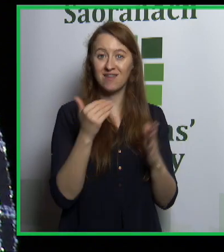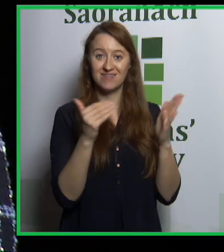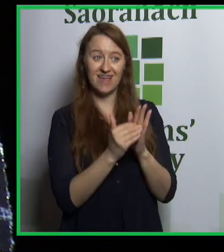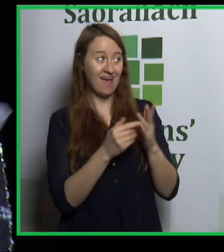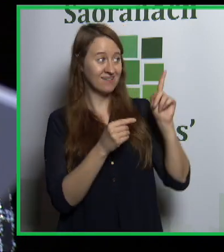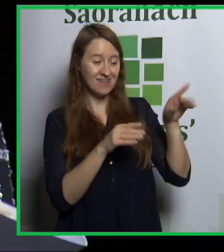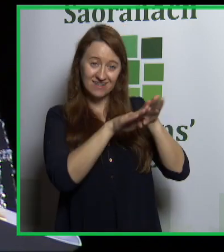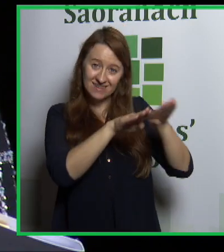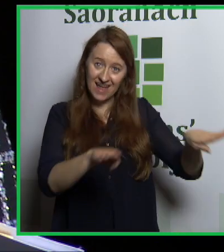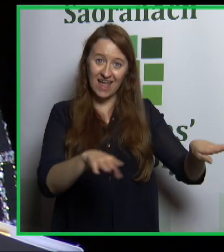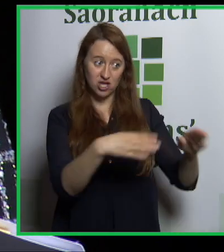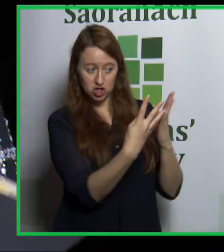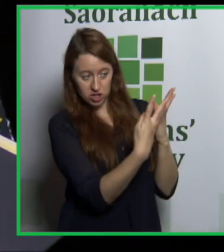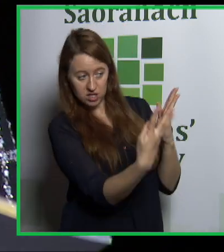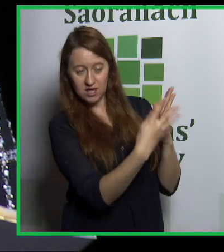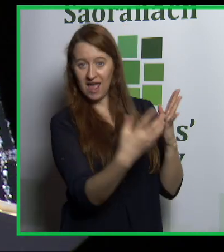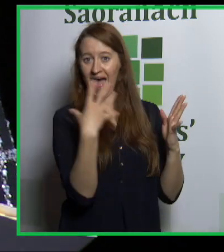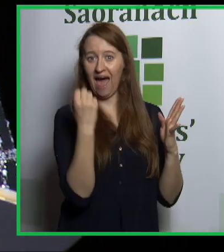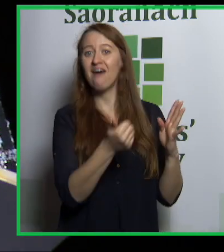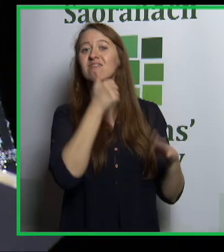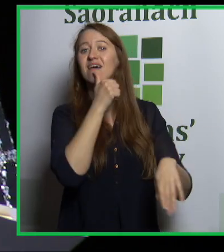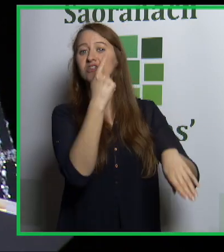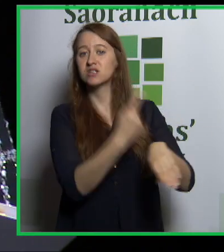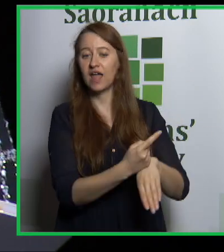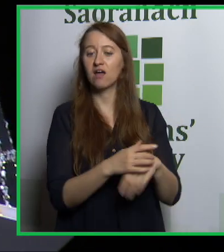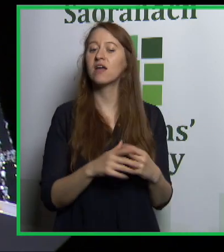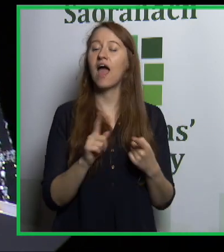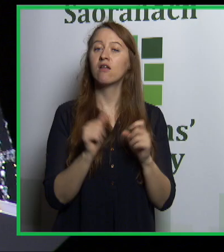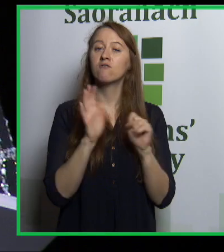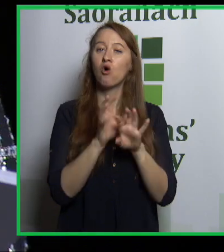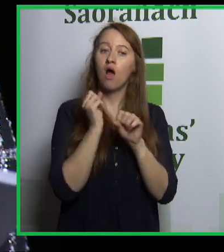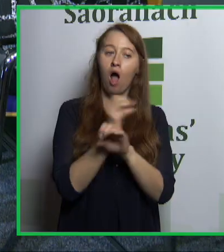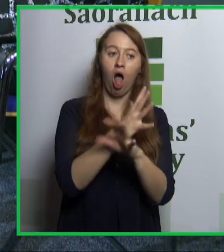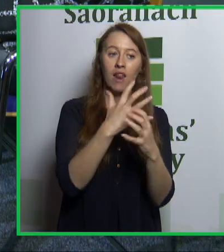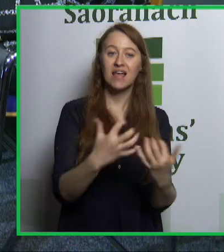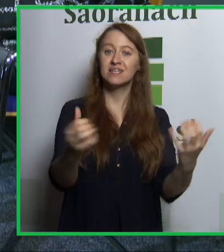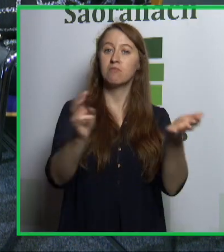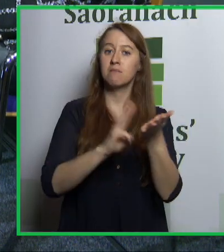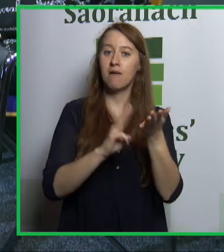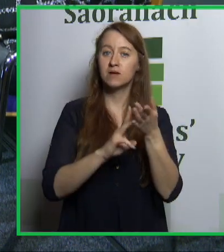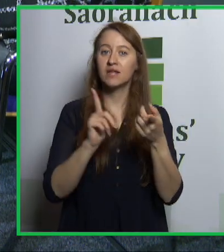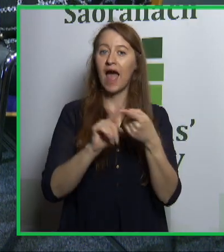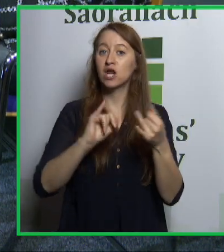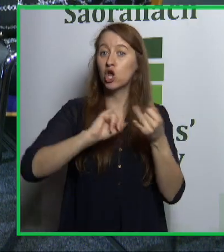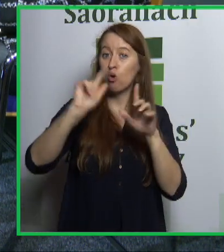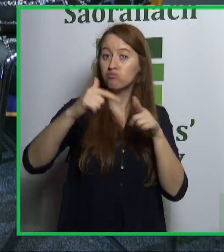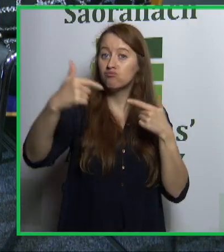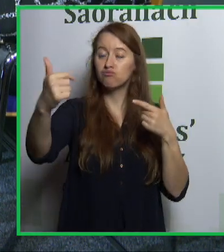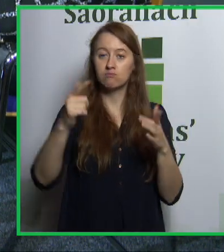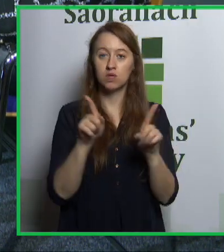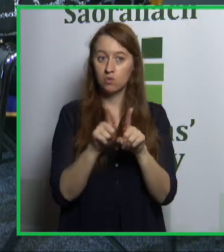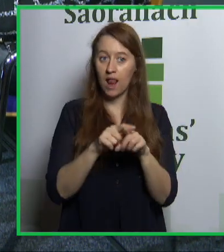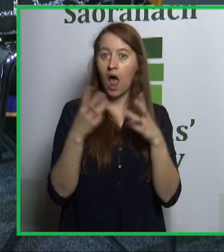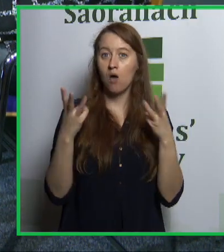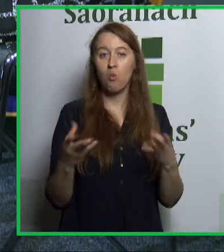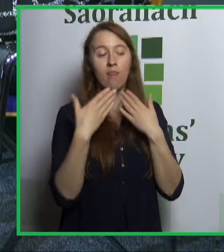can tell you, just on behalf of the Assembly members and to anyone who is tuning in, I want to thank each and every one of you for your